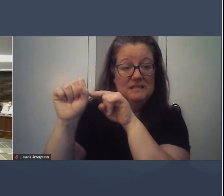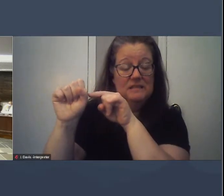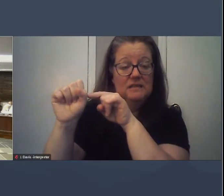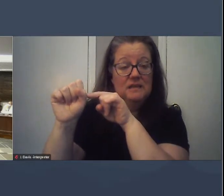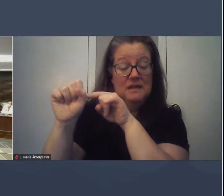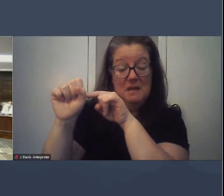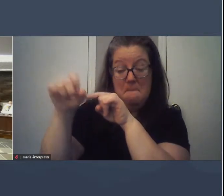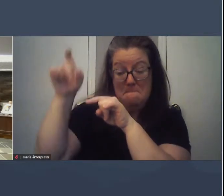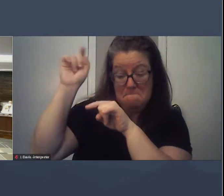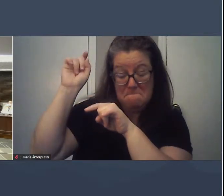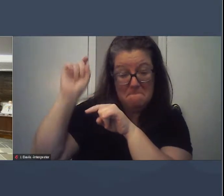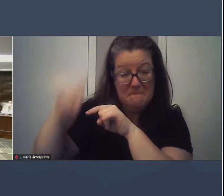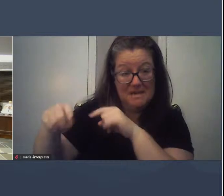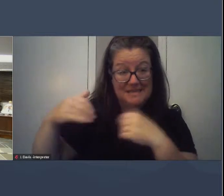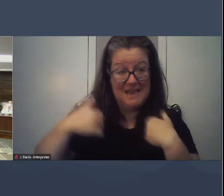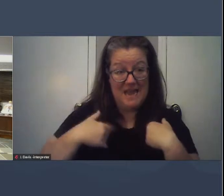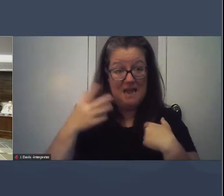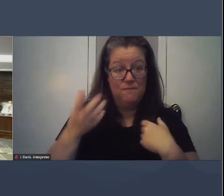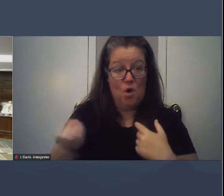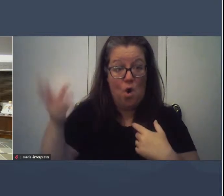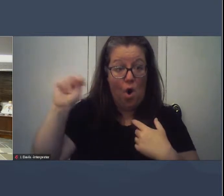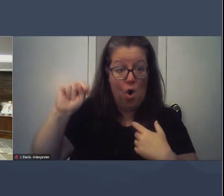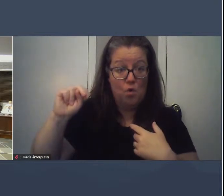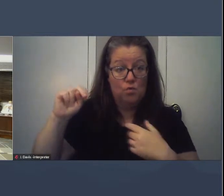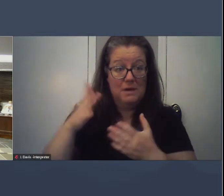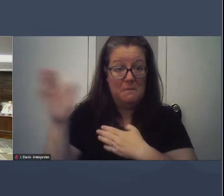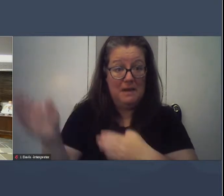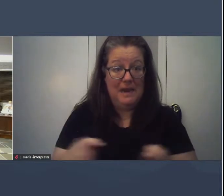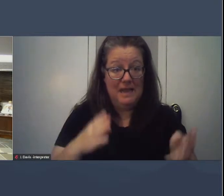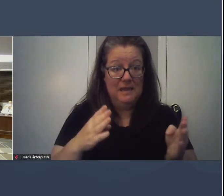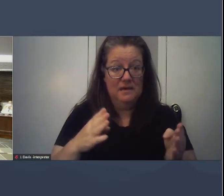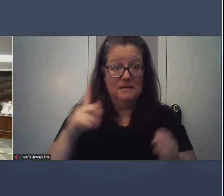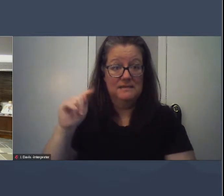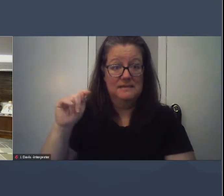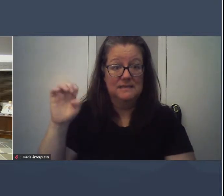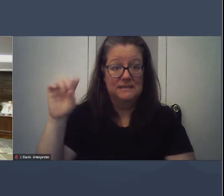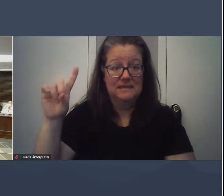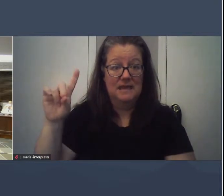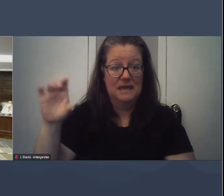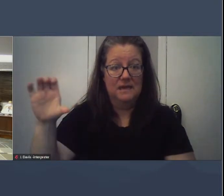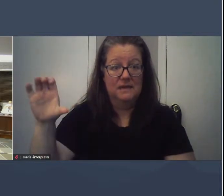to have their own well protection plan that TDEC approves?